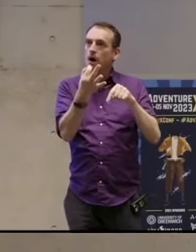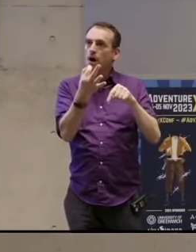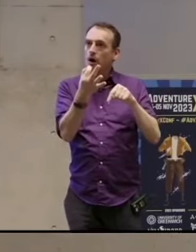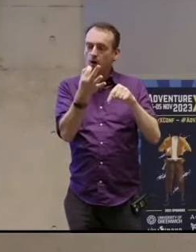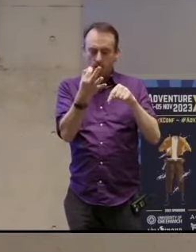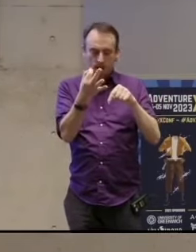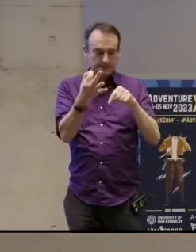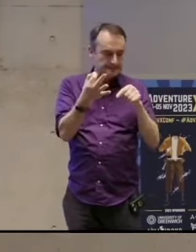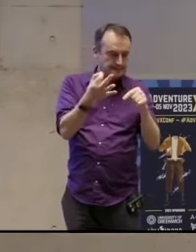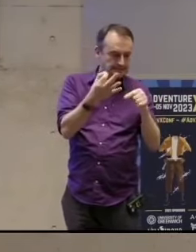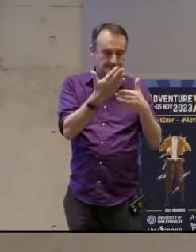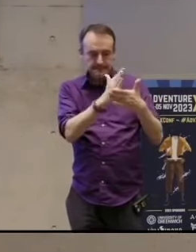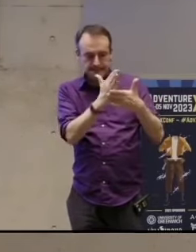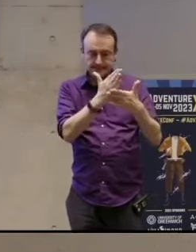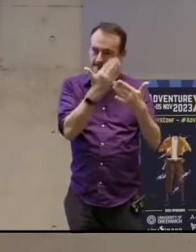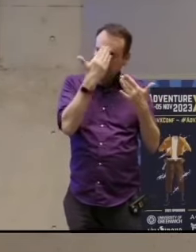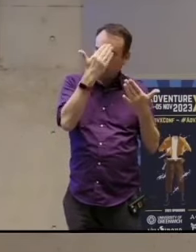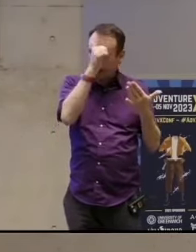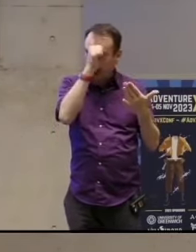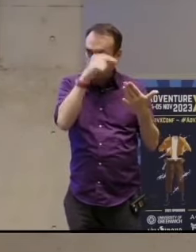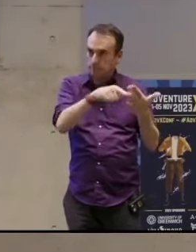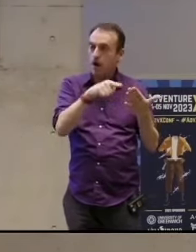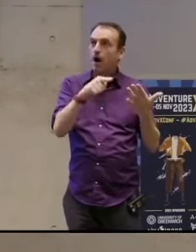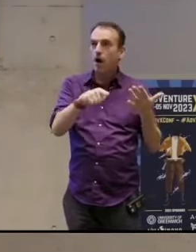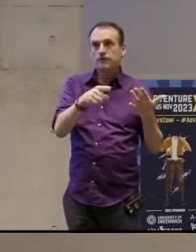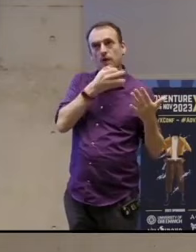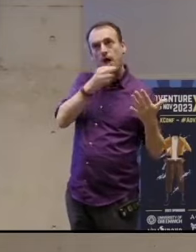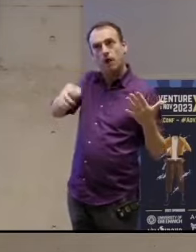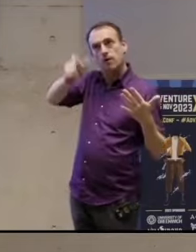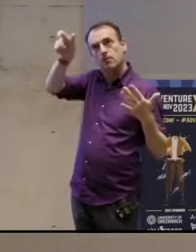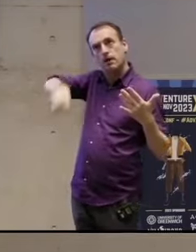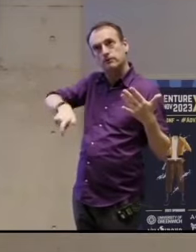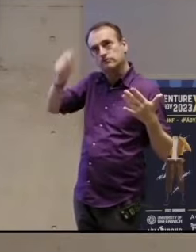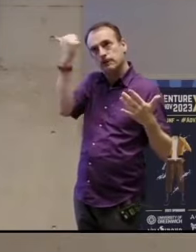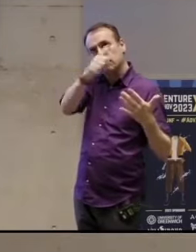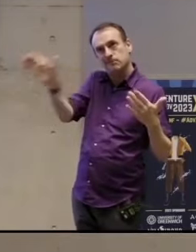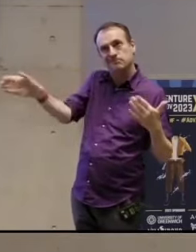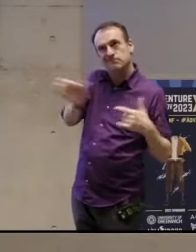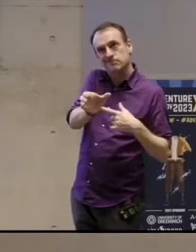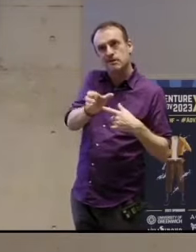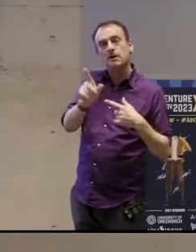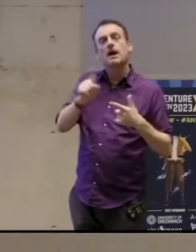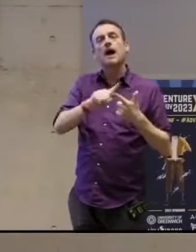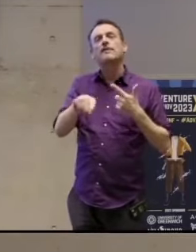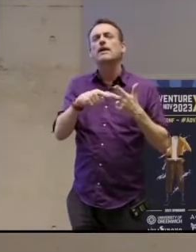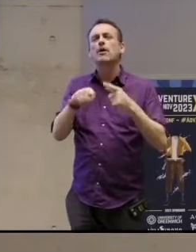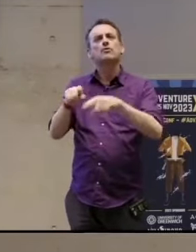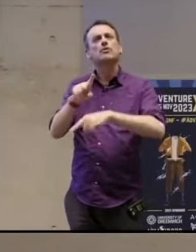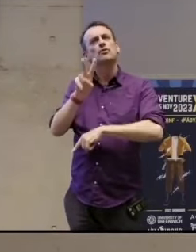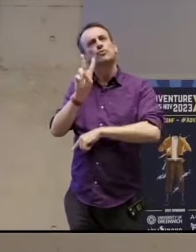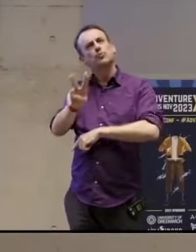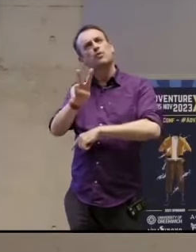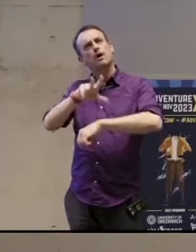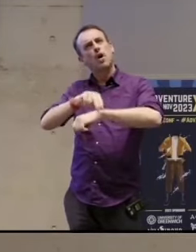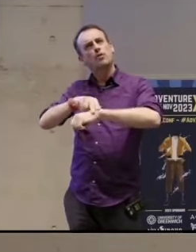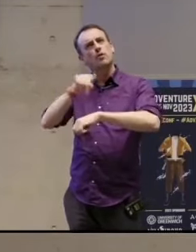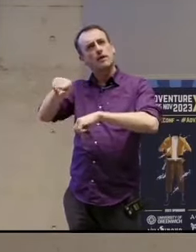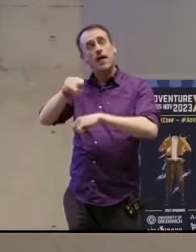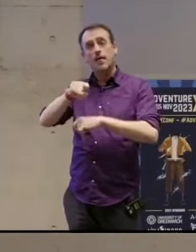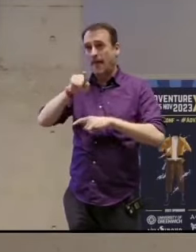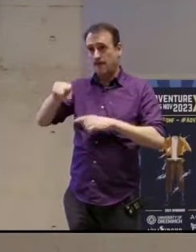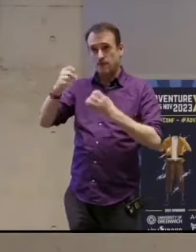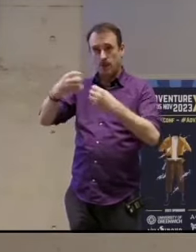expertise because I'm not sure we're going on the right track. And then you have your expertise and, like, for instance, with the doctors, that was ongoing feedback we had